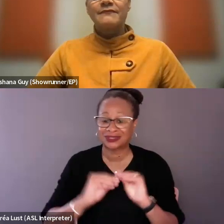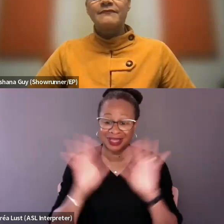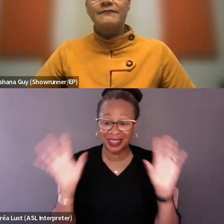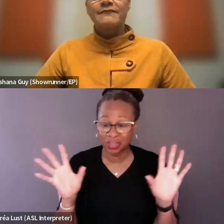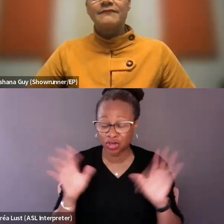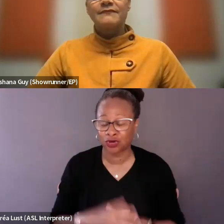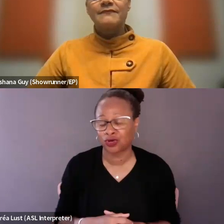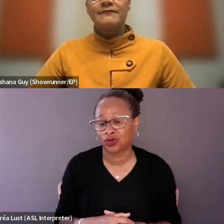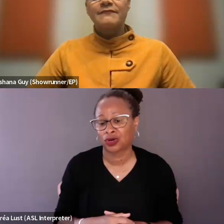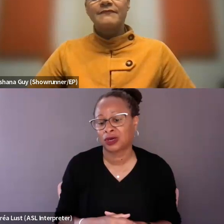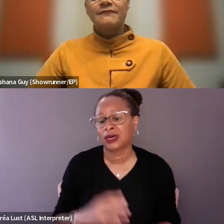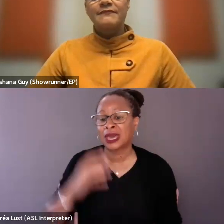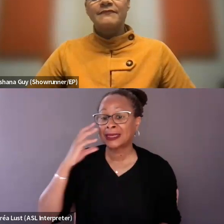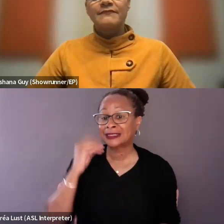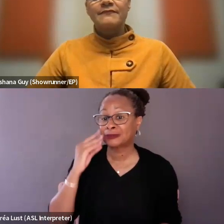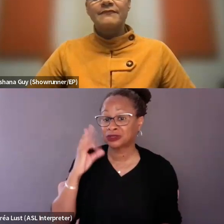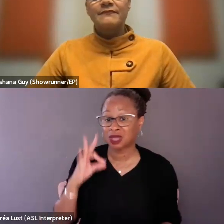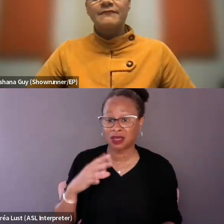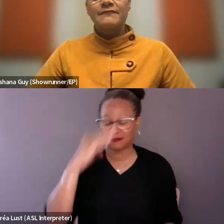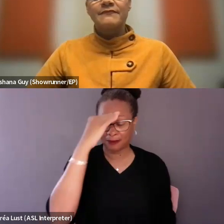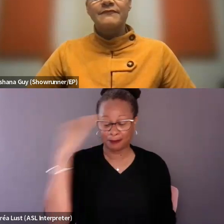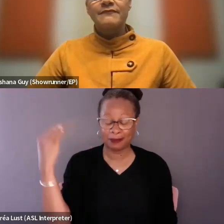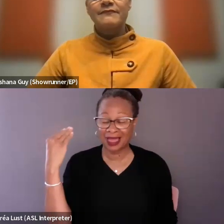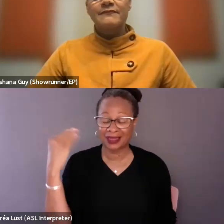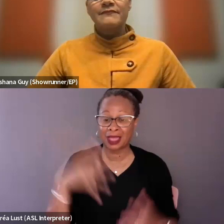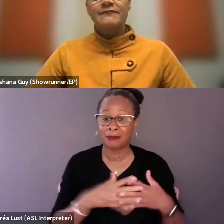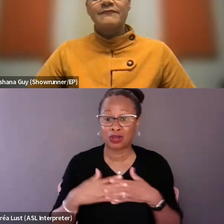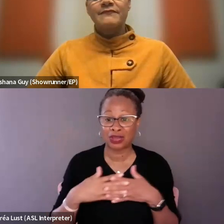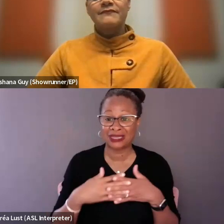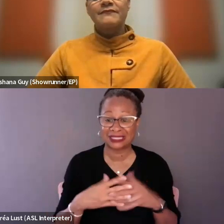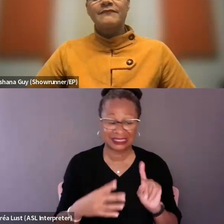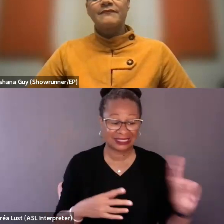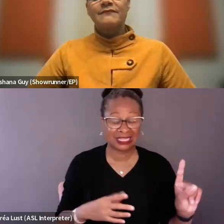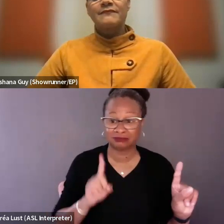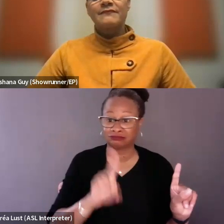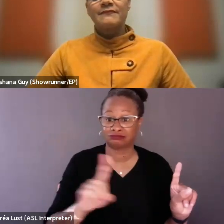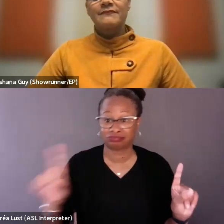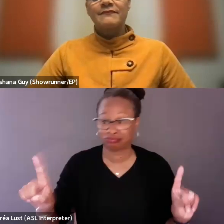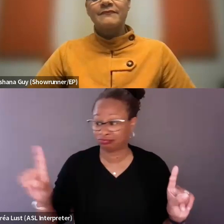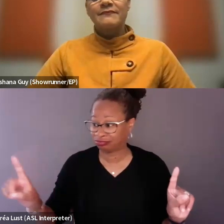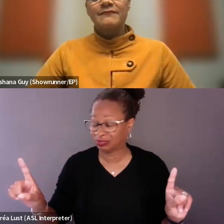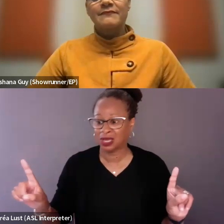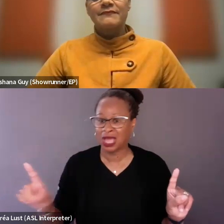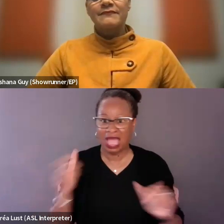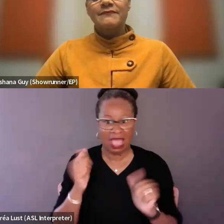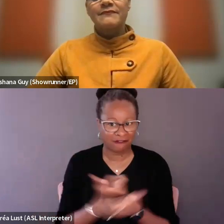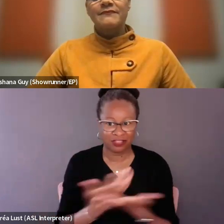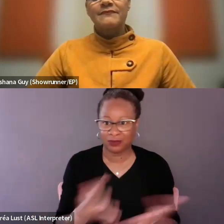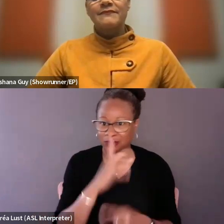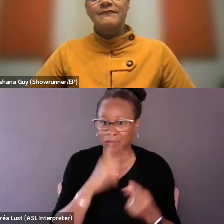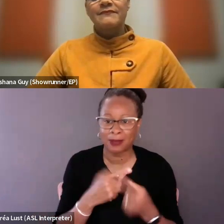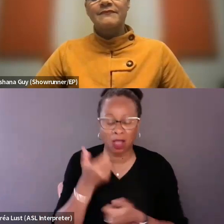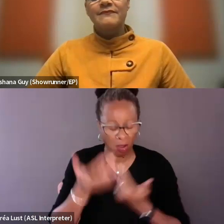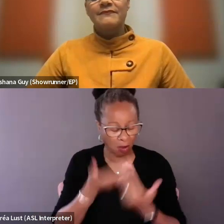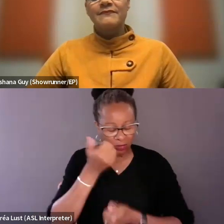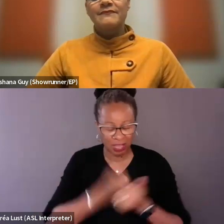that the experience of Black Americans is so singular that, yes, every single thing we're talking about, almost every Black